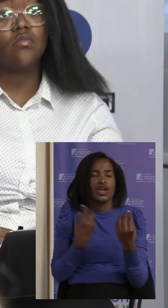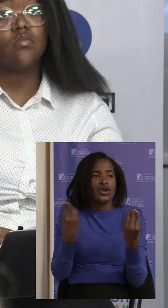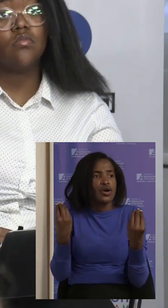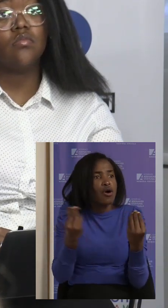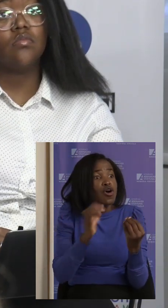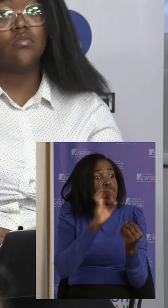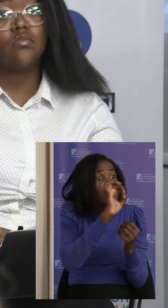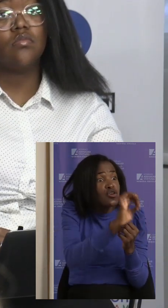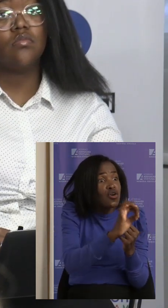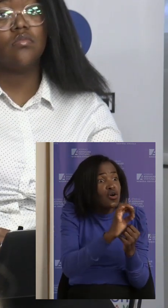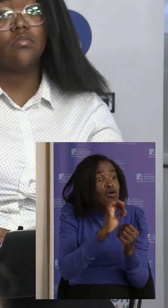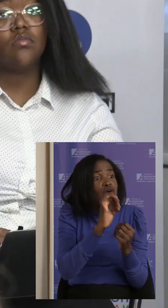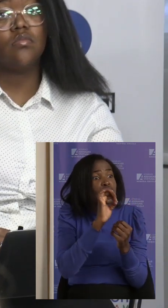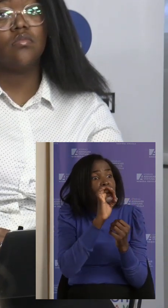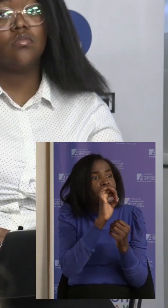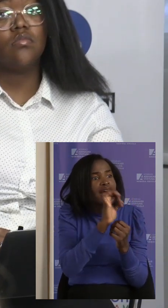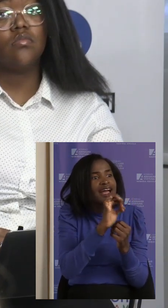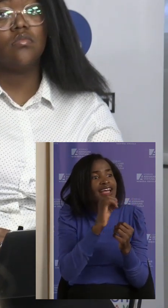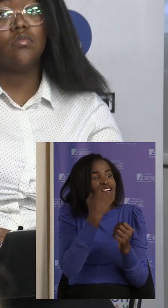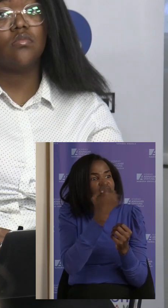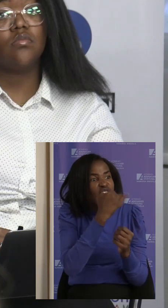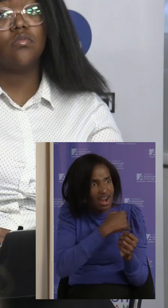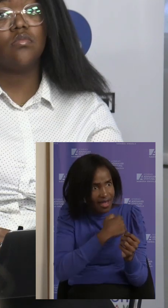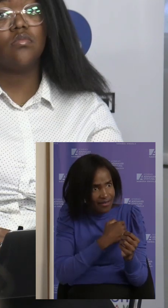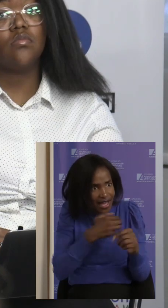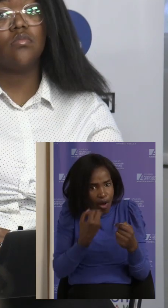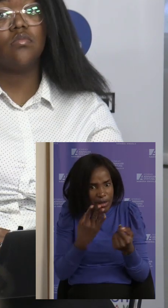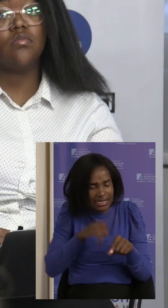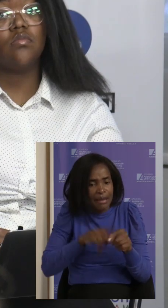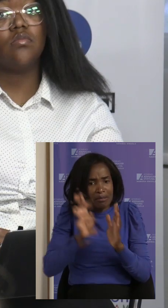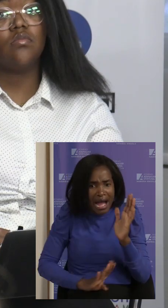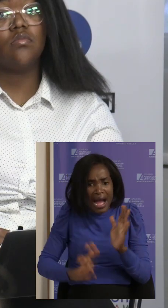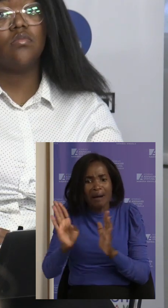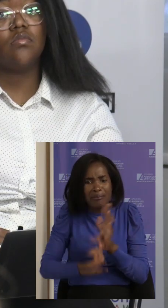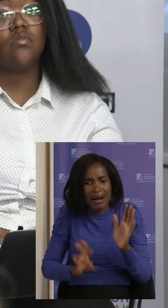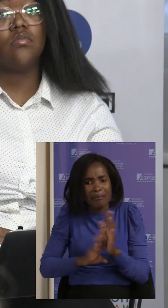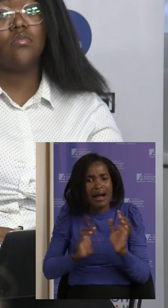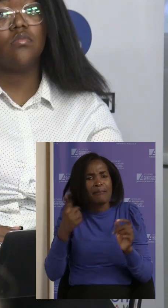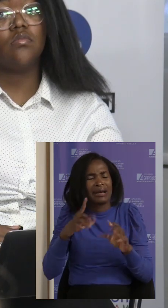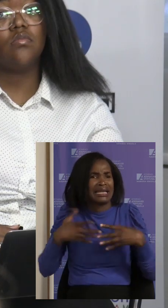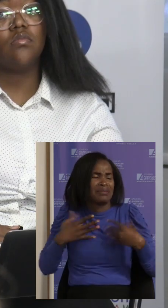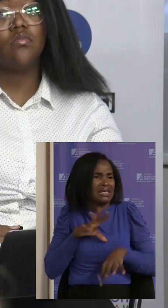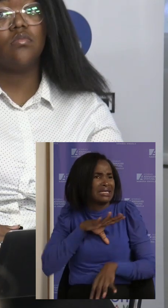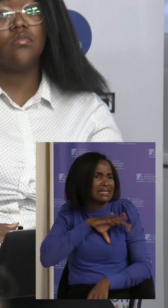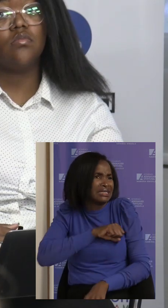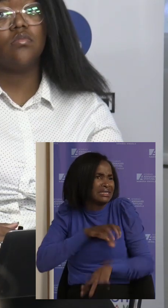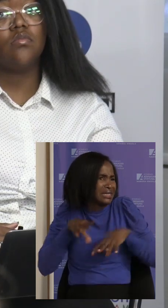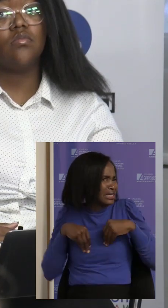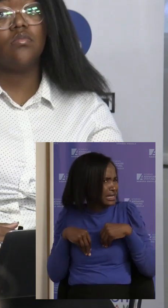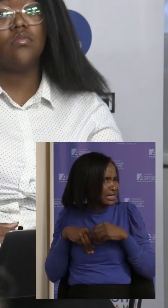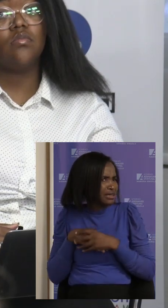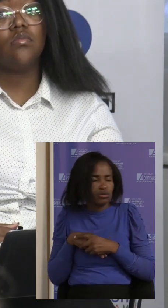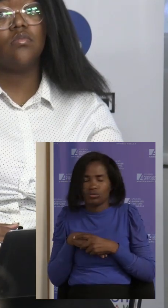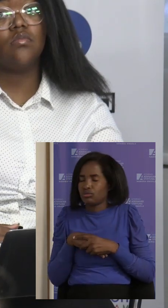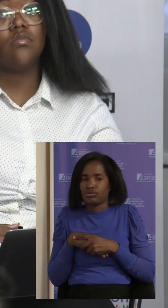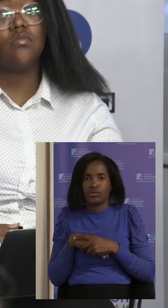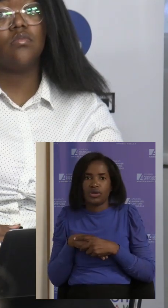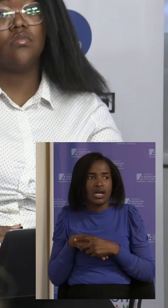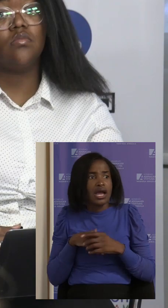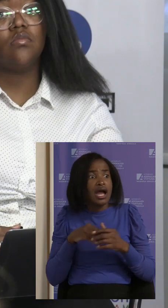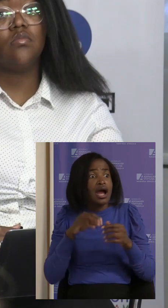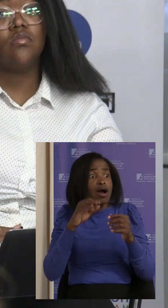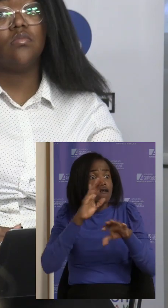your own life would you tolerate for yourself, isn't it? So how can we tolerate out of